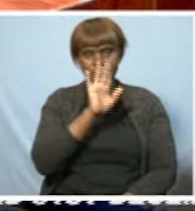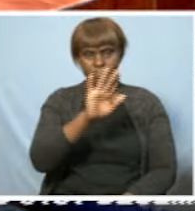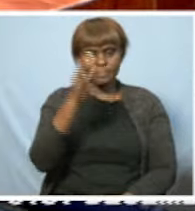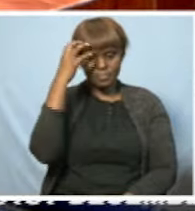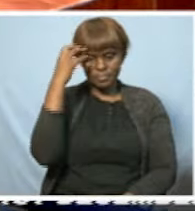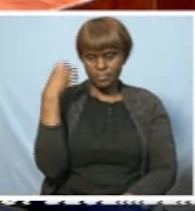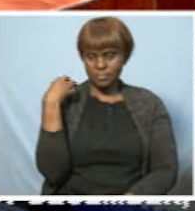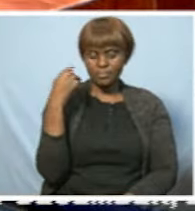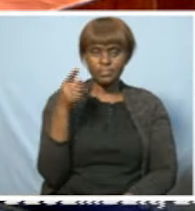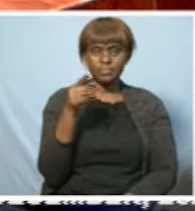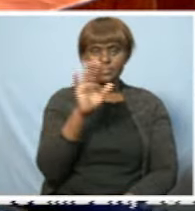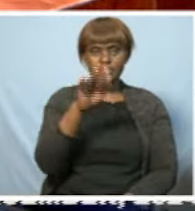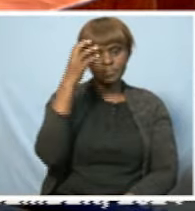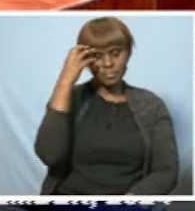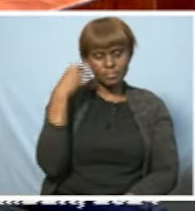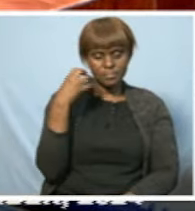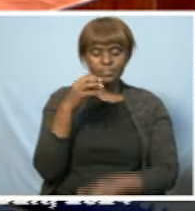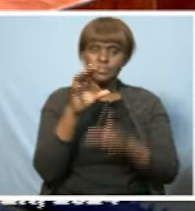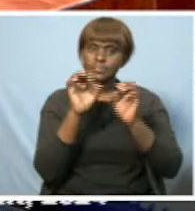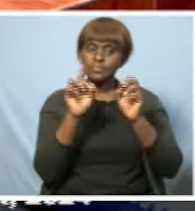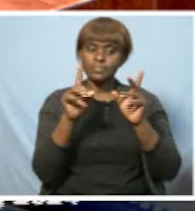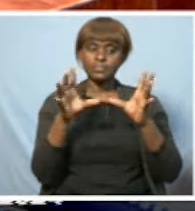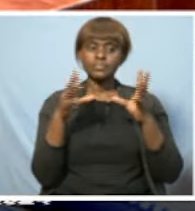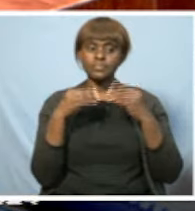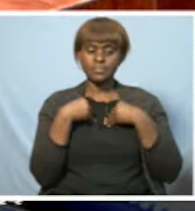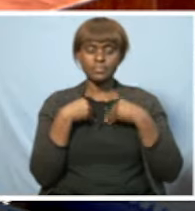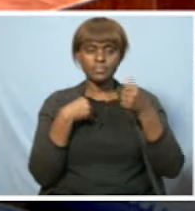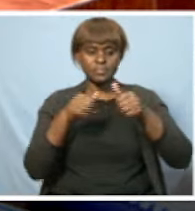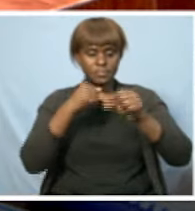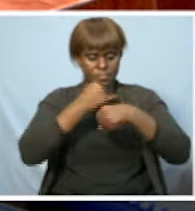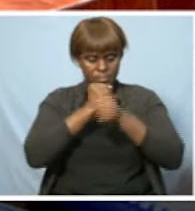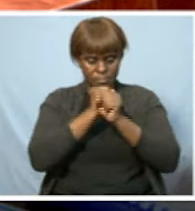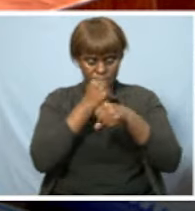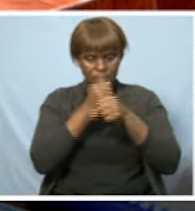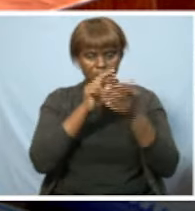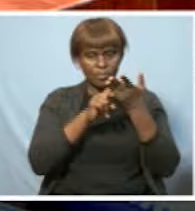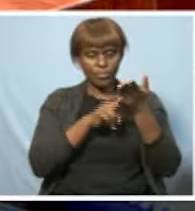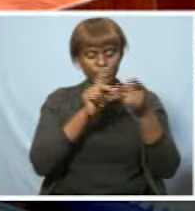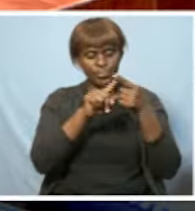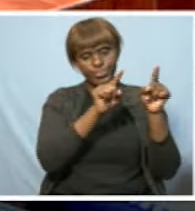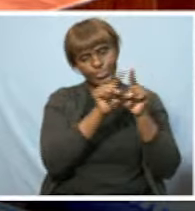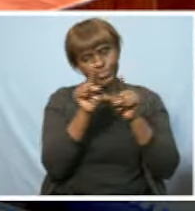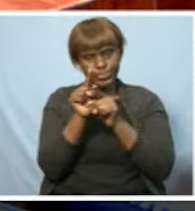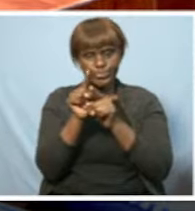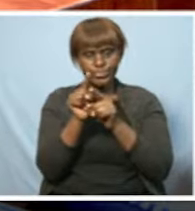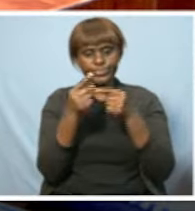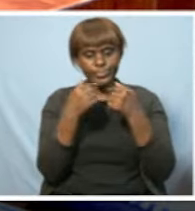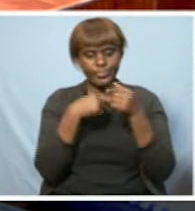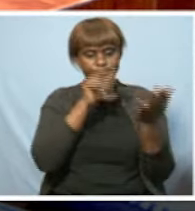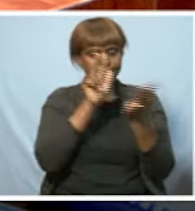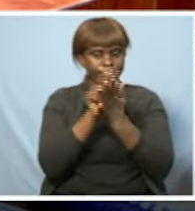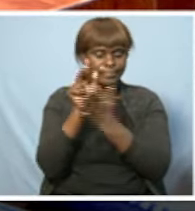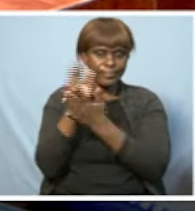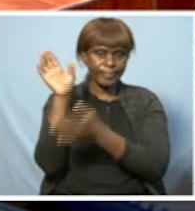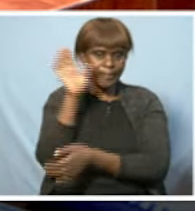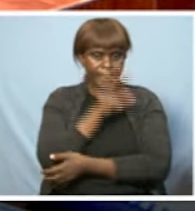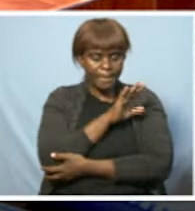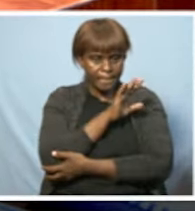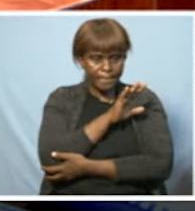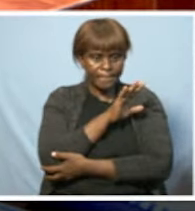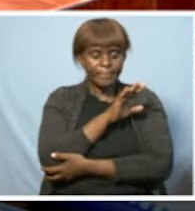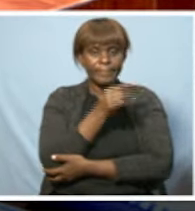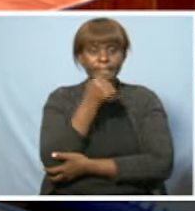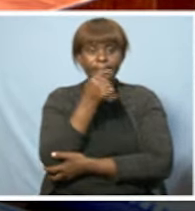office okay? Do you generate a report to also approve, per se, to